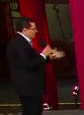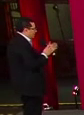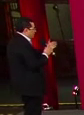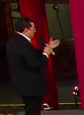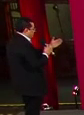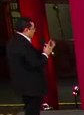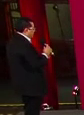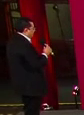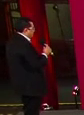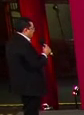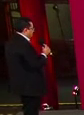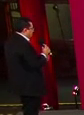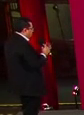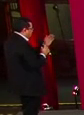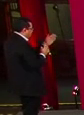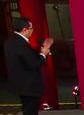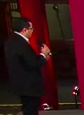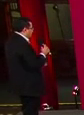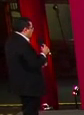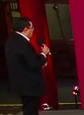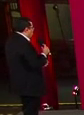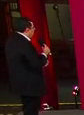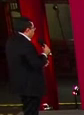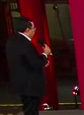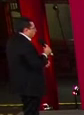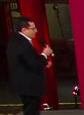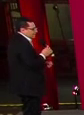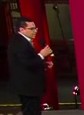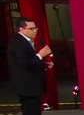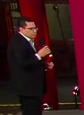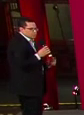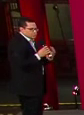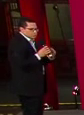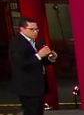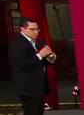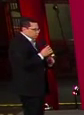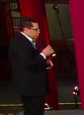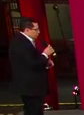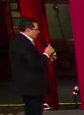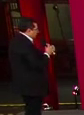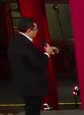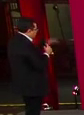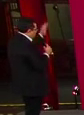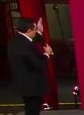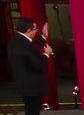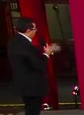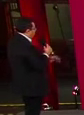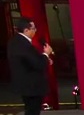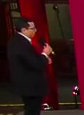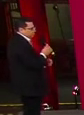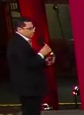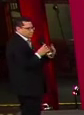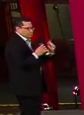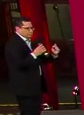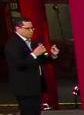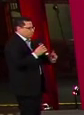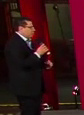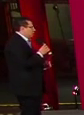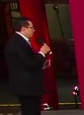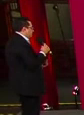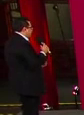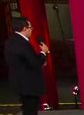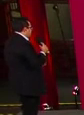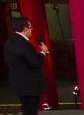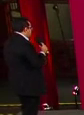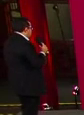the Americas and the region of the Americas is becoming ever more represented in this chart,